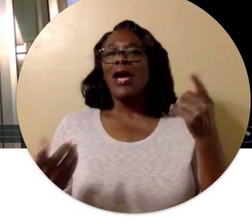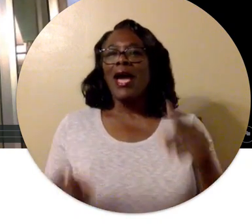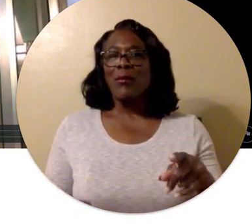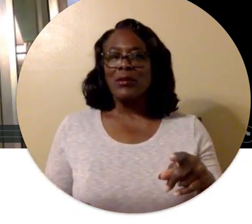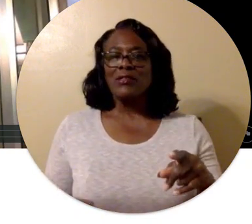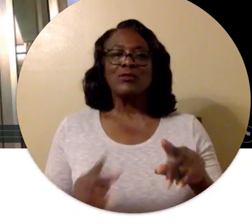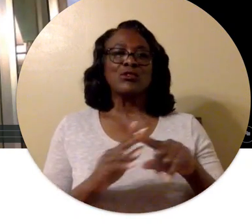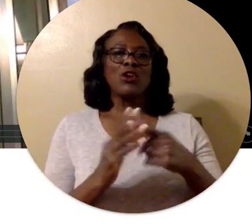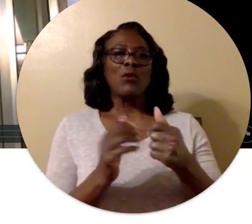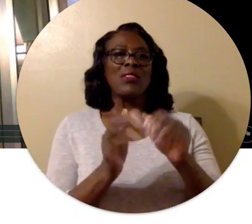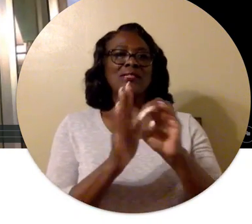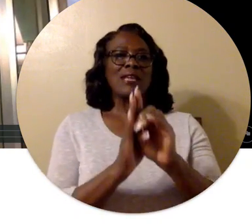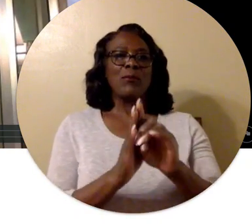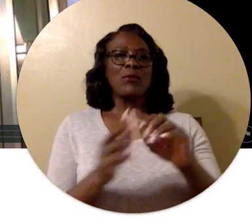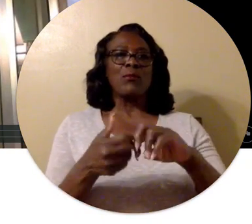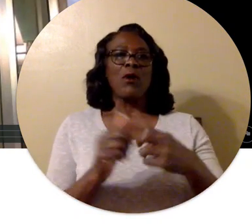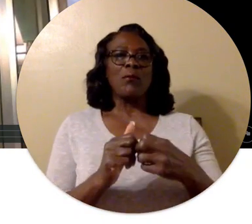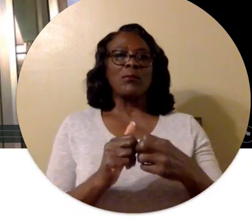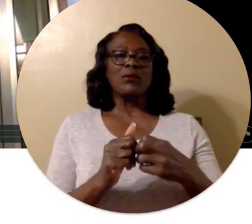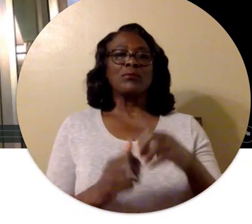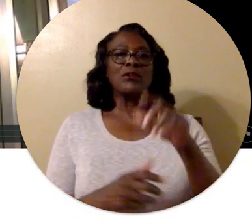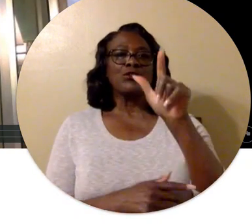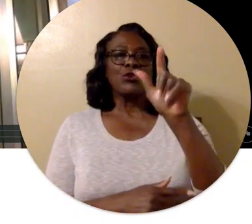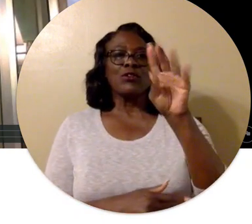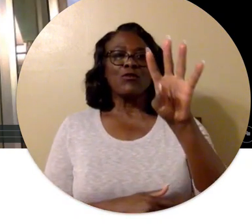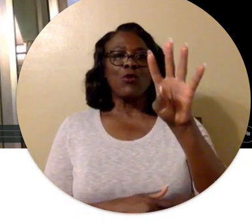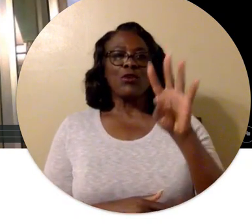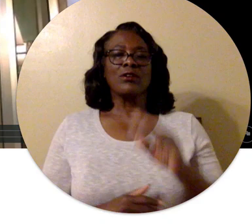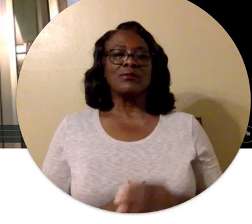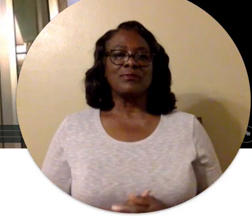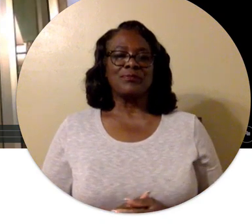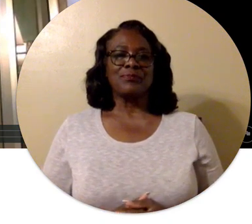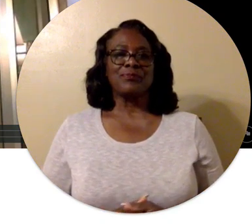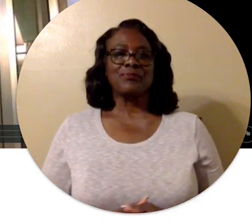our sample problem is going to be 24